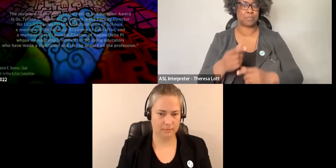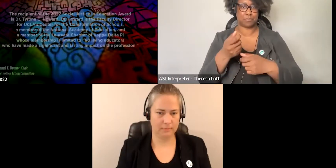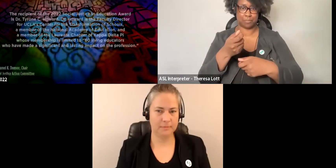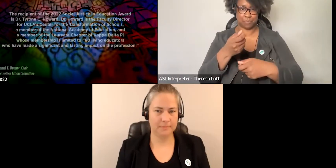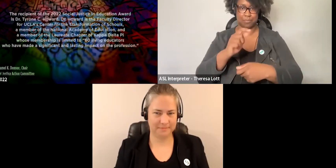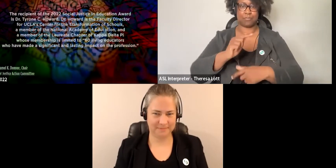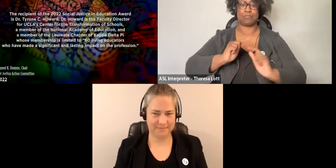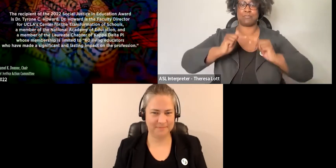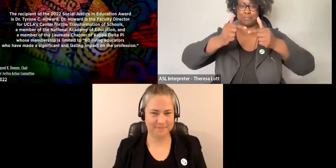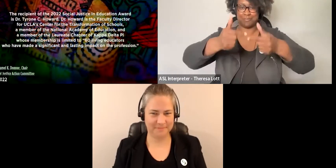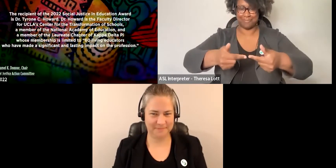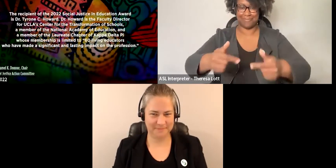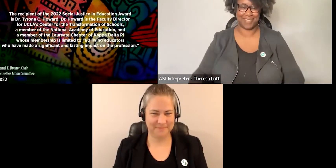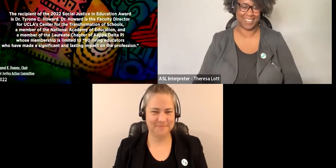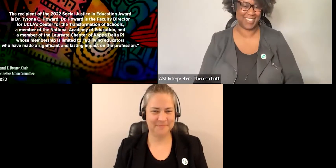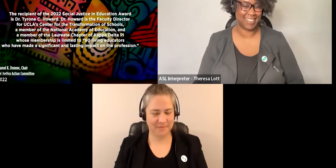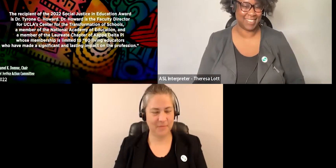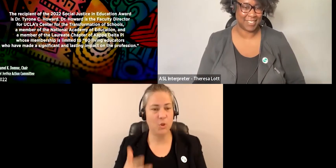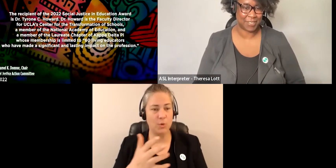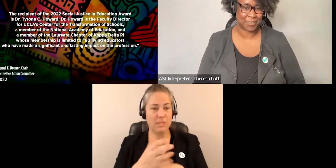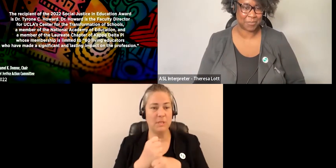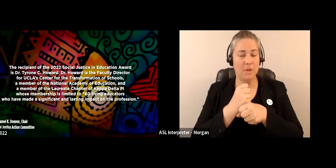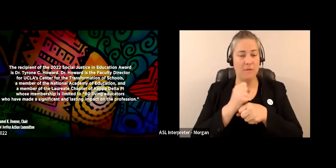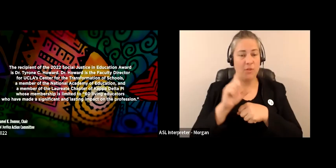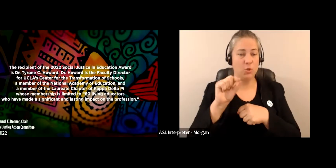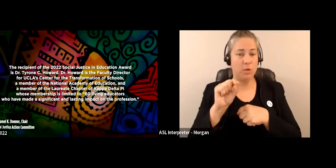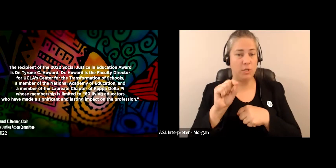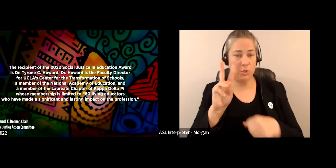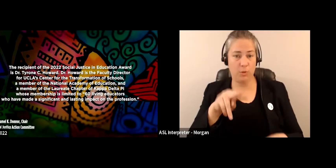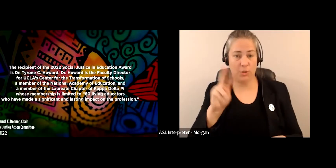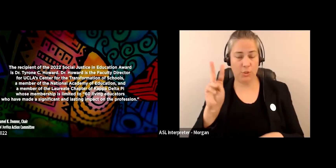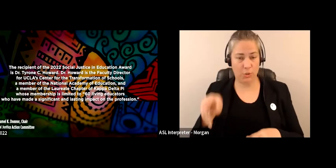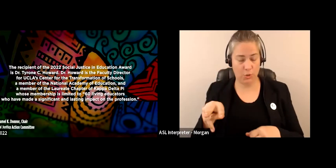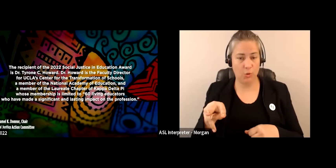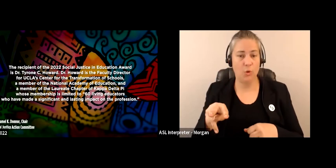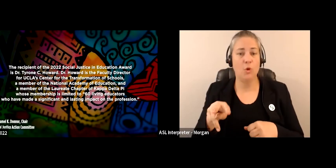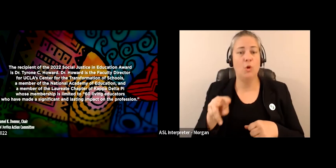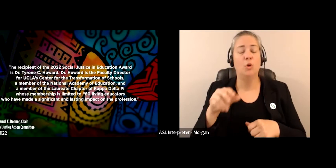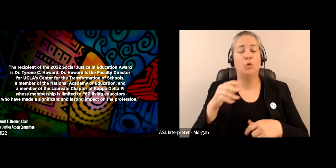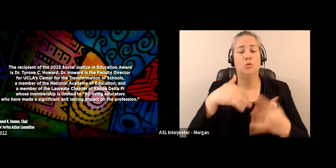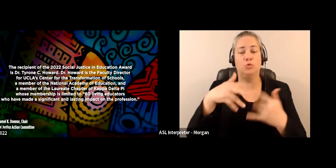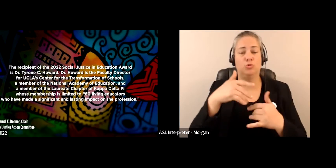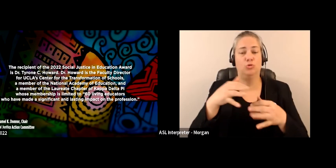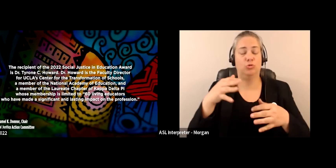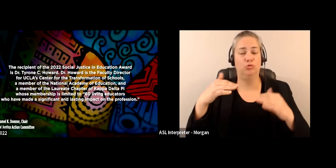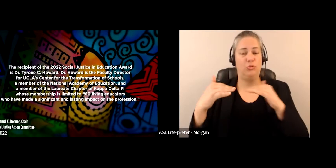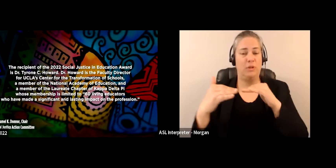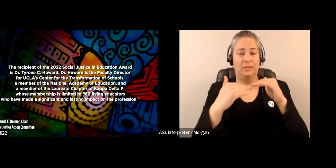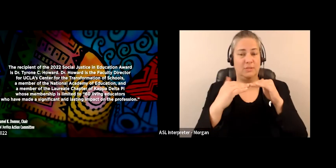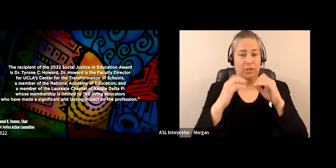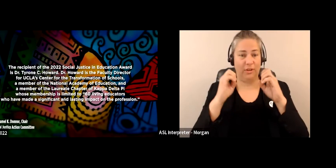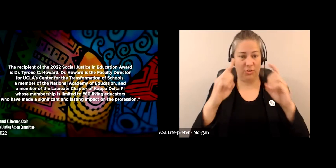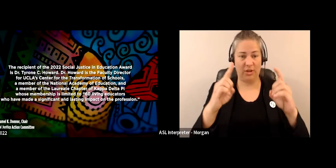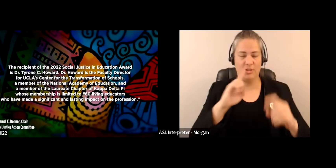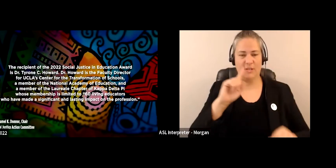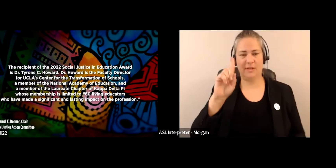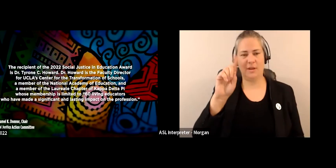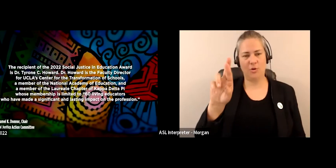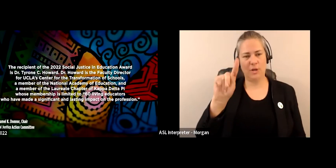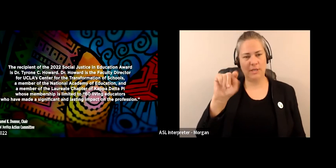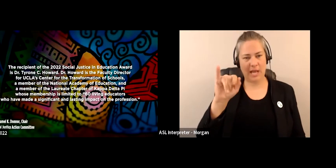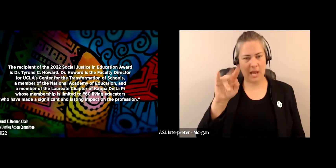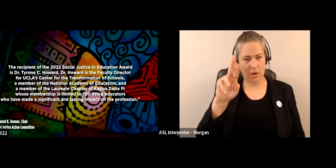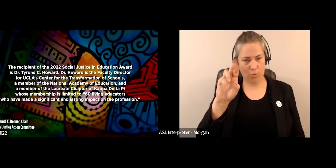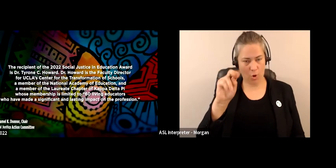The recipient of the 2022 Social Justice in Education Award is Dr. Tyrone C